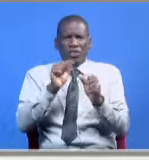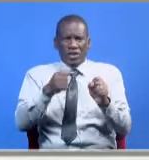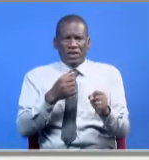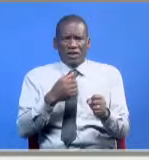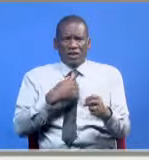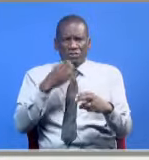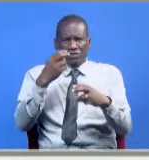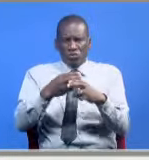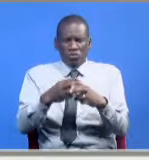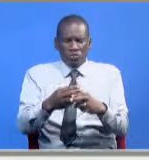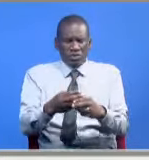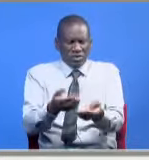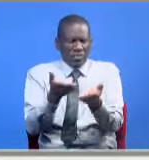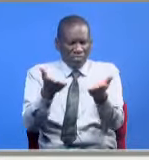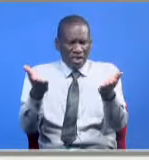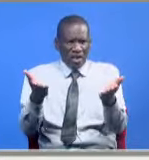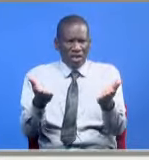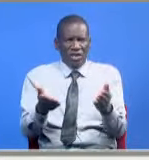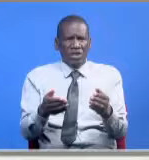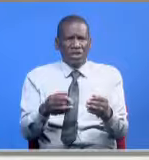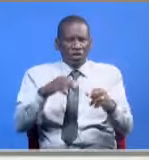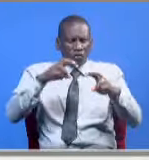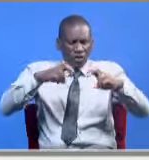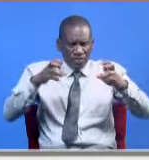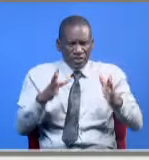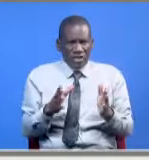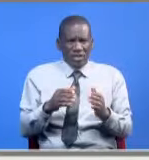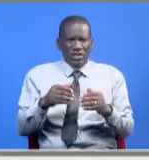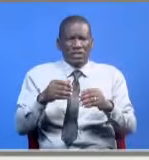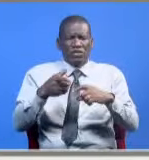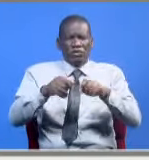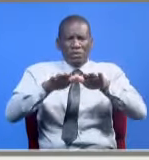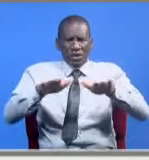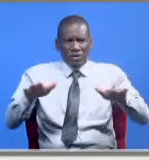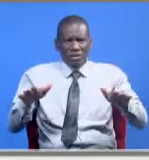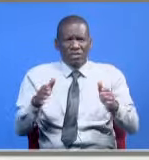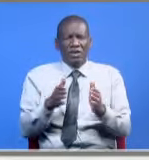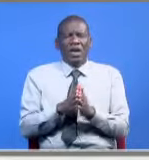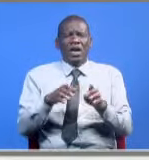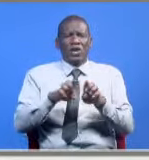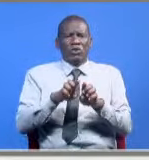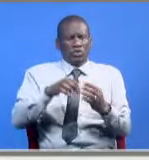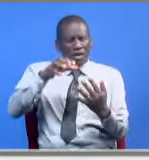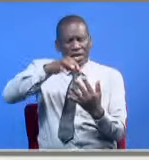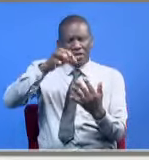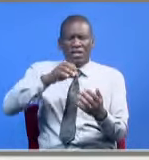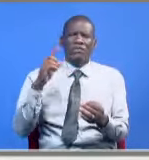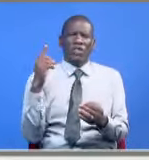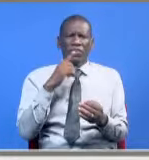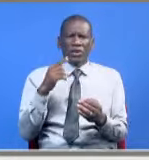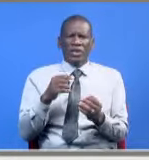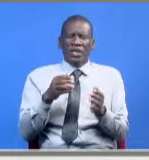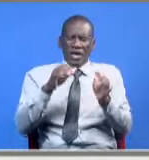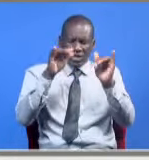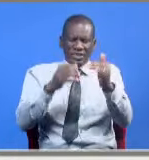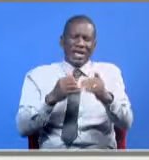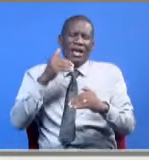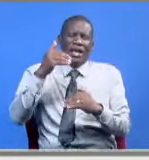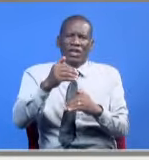tools in the hands of the investigators out on the ground and identify threats and stay ahead of those threats.